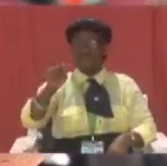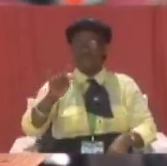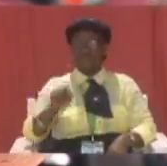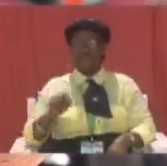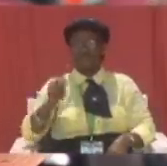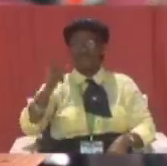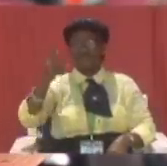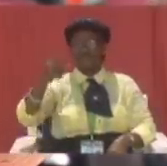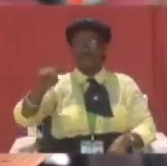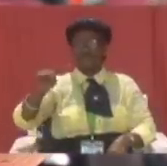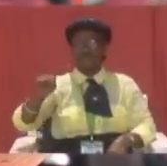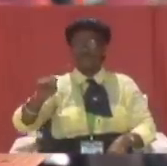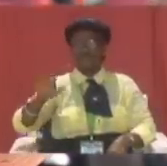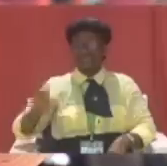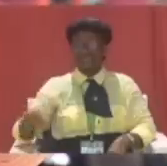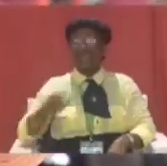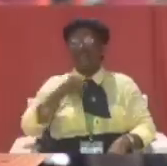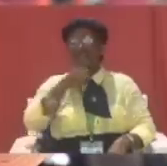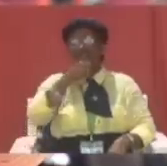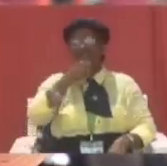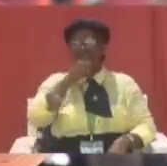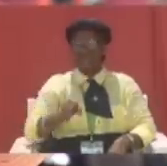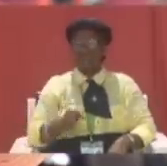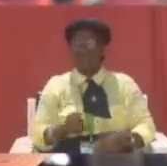The child Samuel grew,